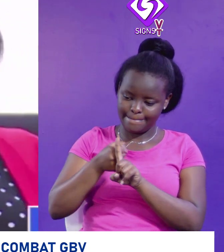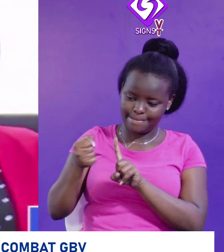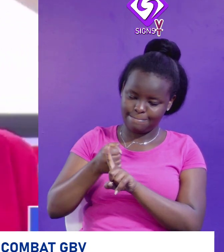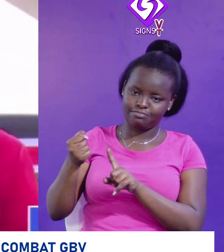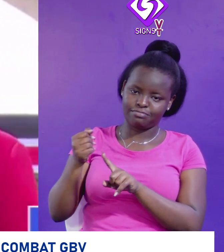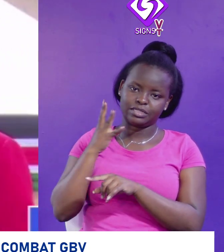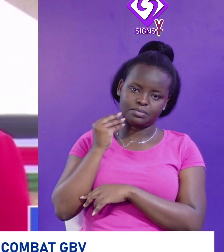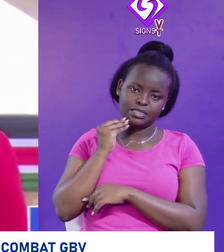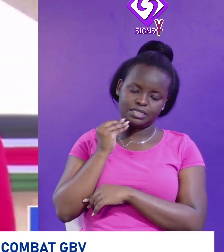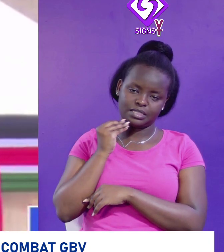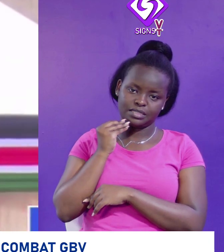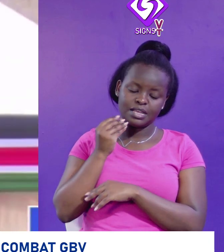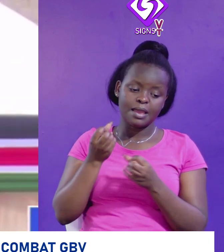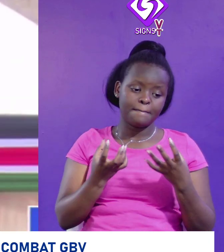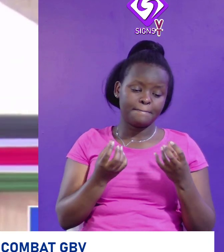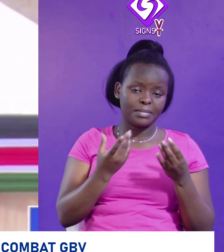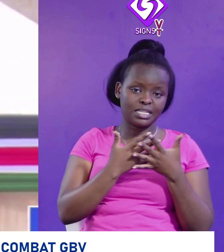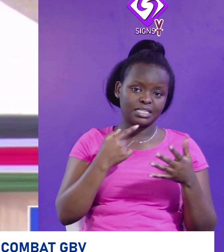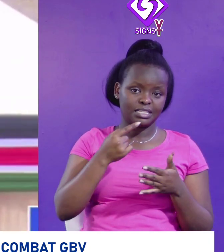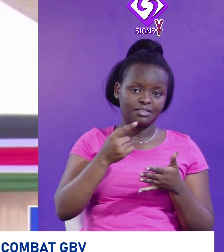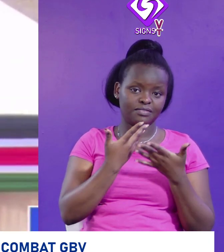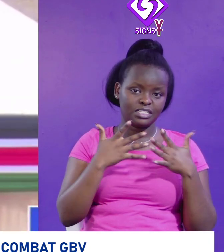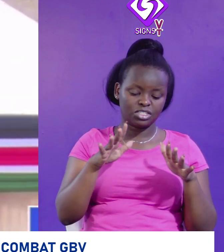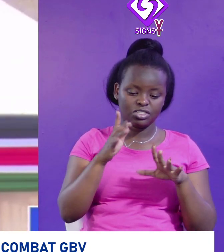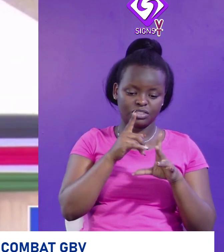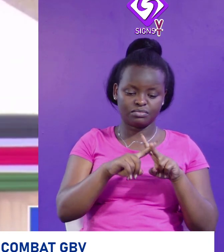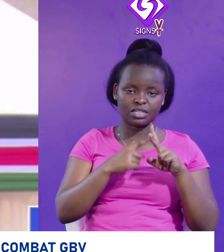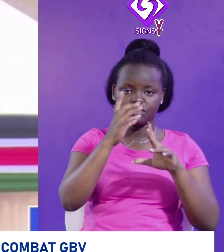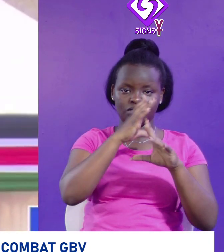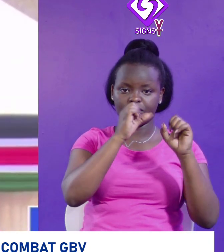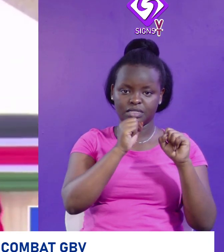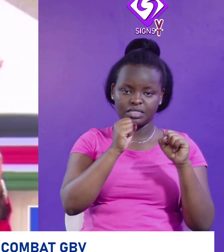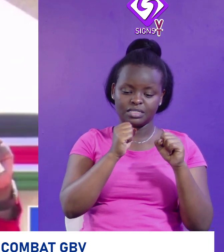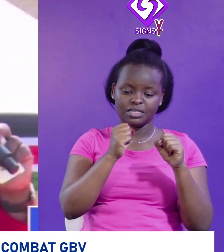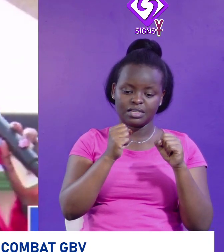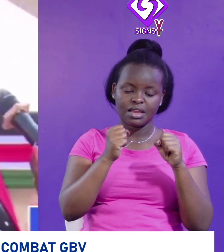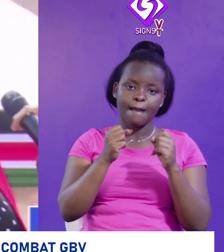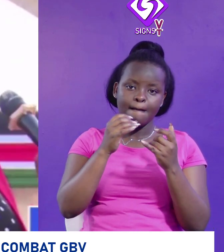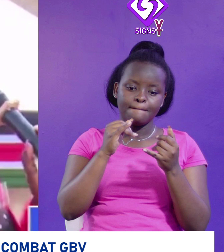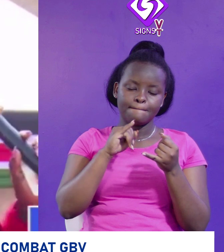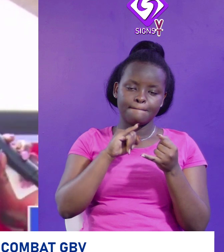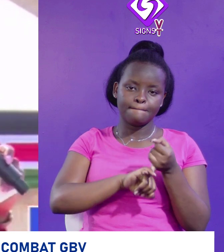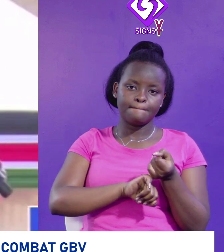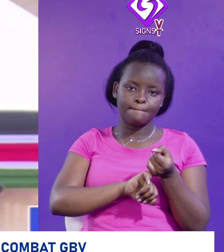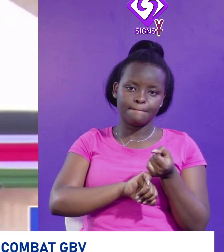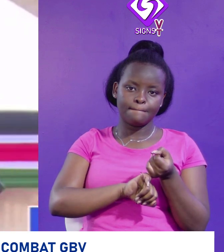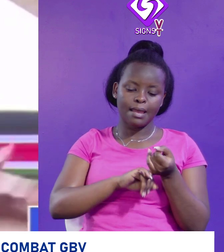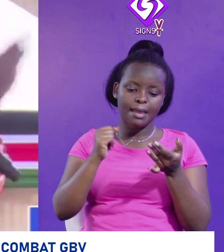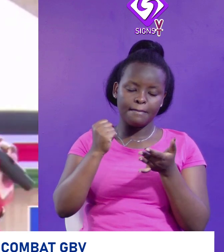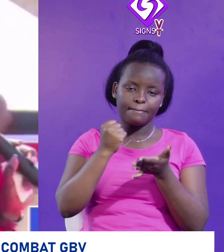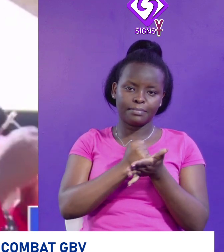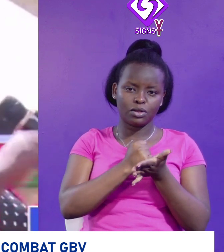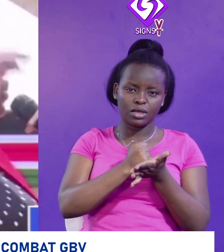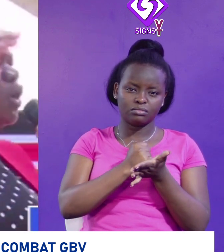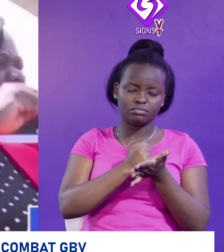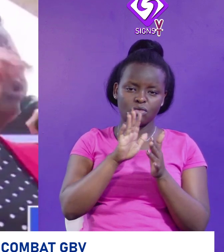as the MPs have said, we thank His Excellency the President for having given money to all female MPs, supported